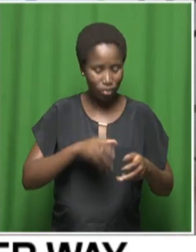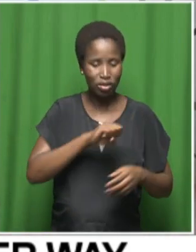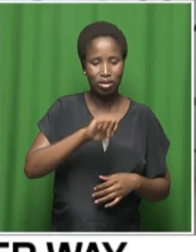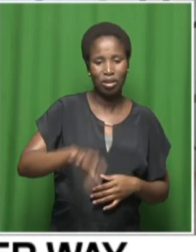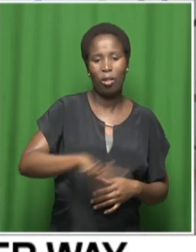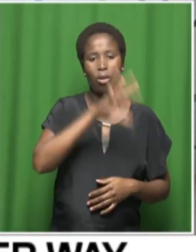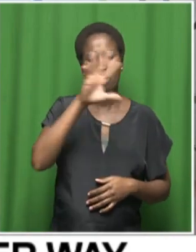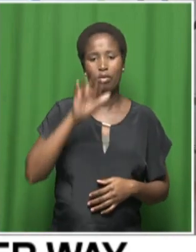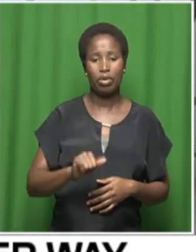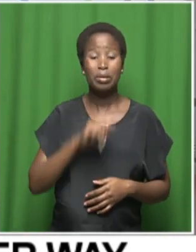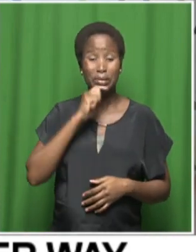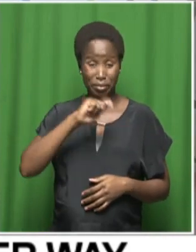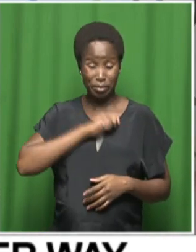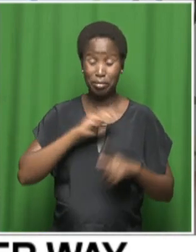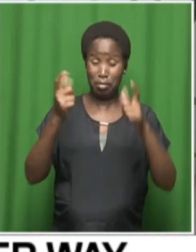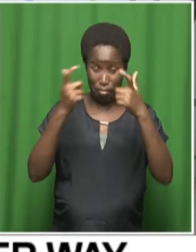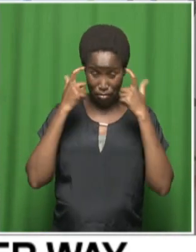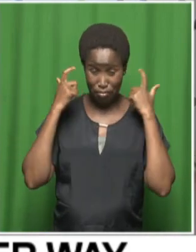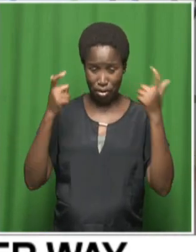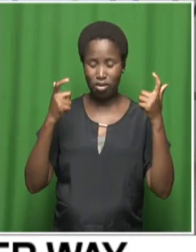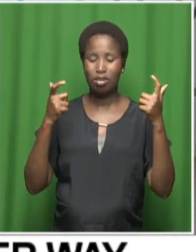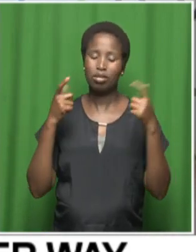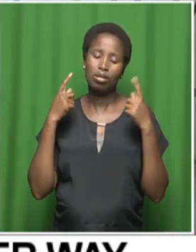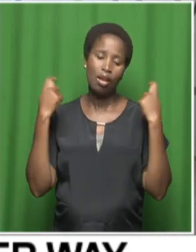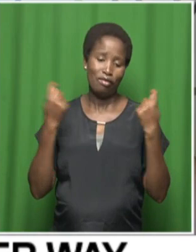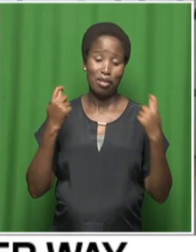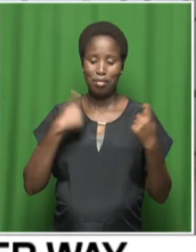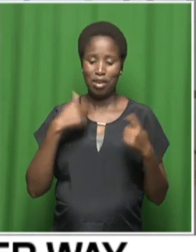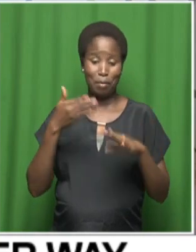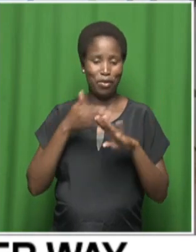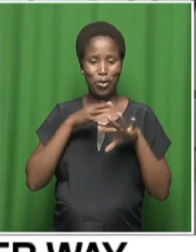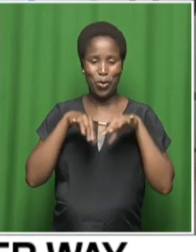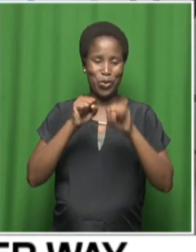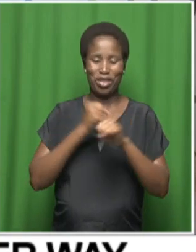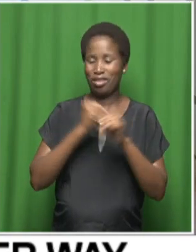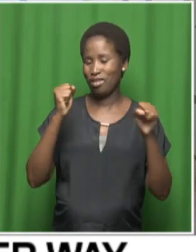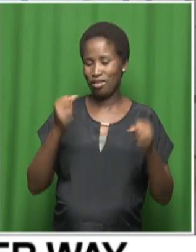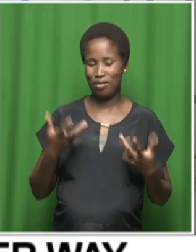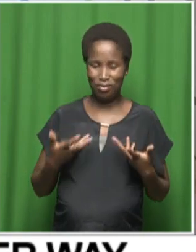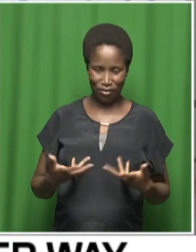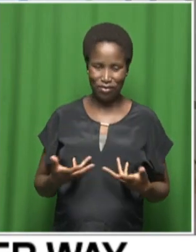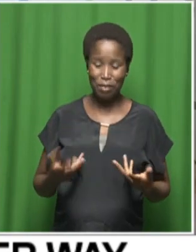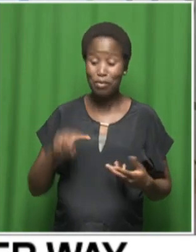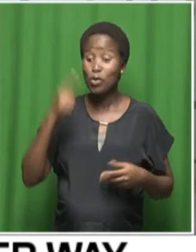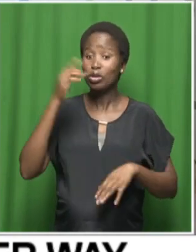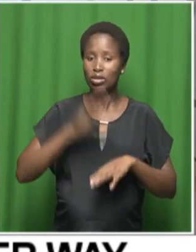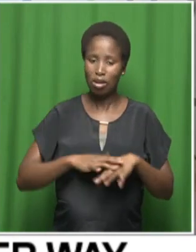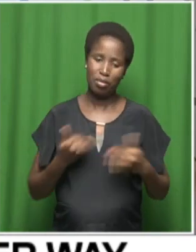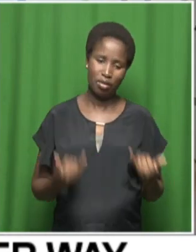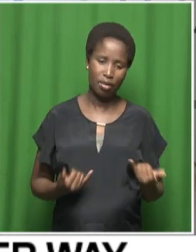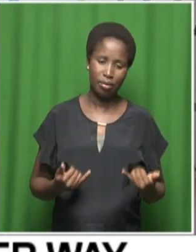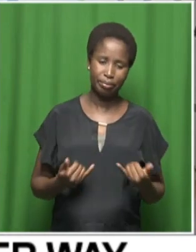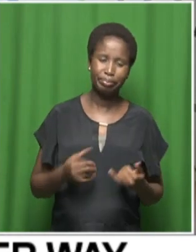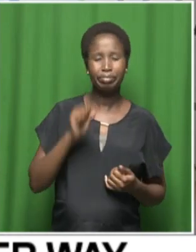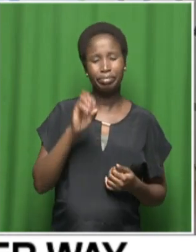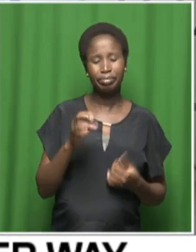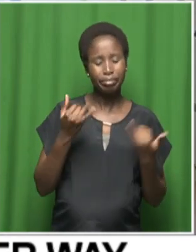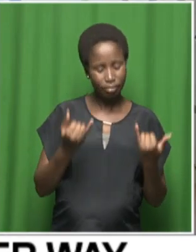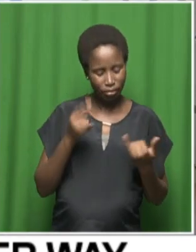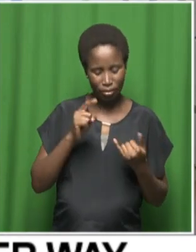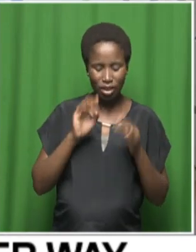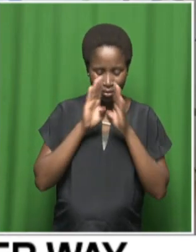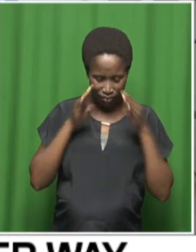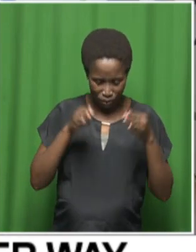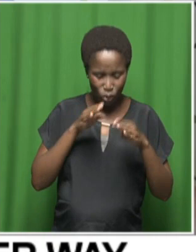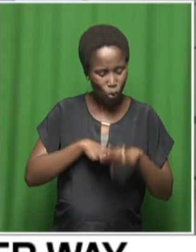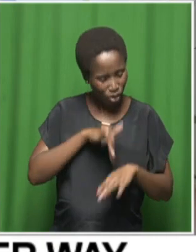biggest event I've ever hosted as a minister, as a matter of fact. So this then helps to say, let's focus on this because